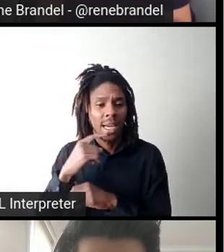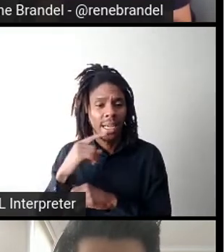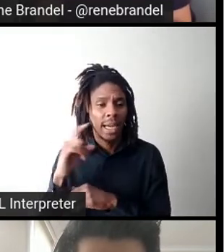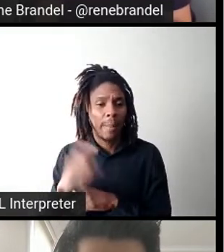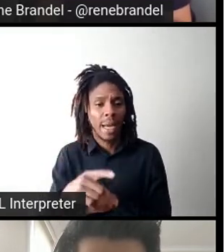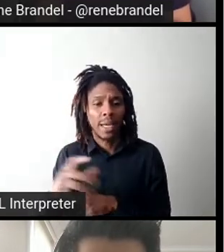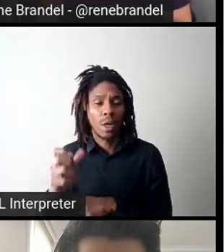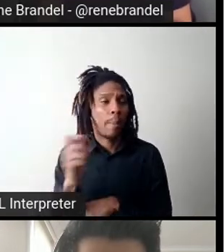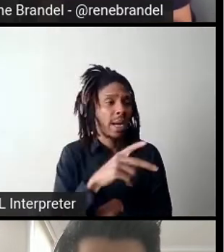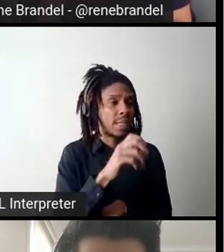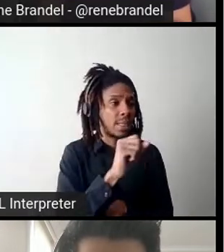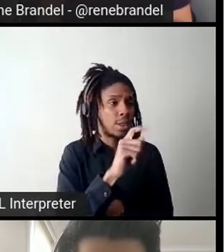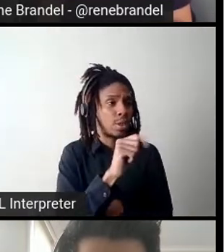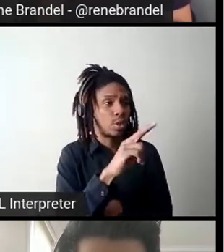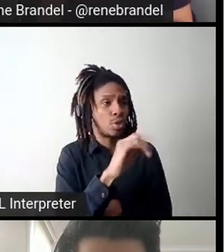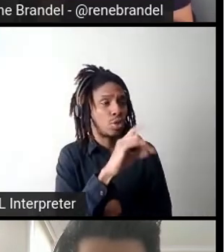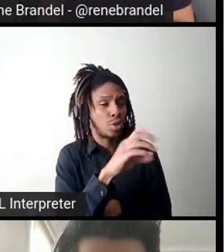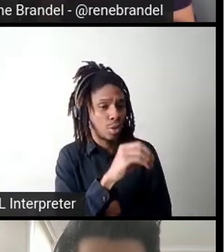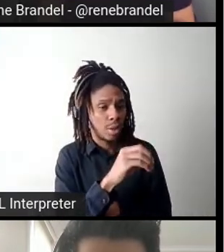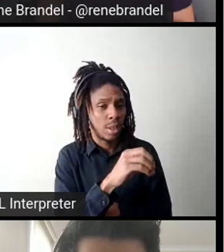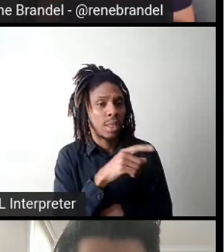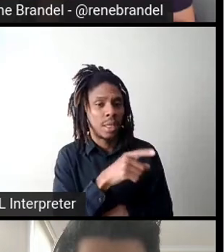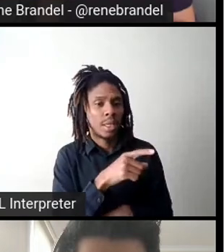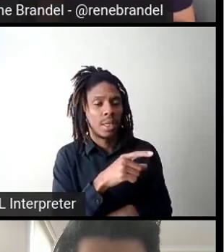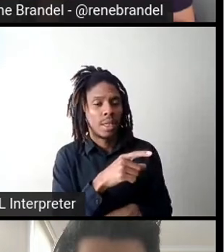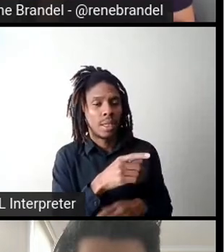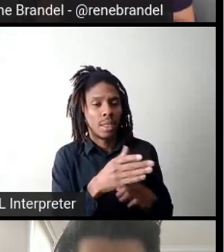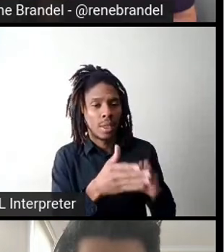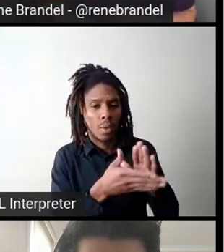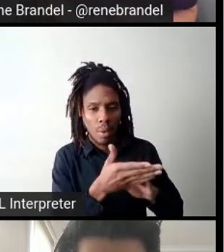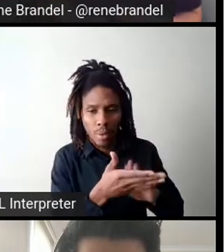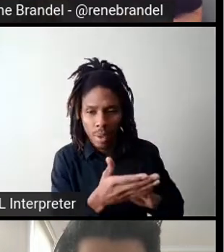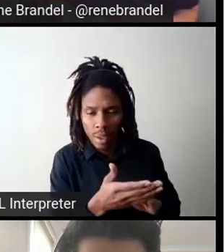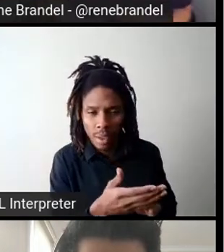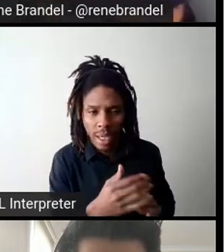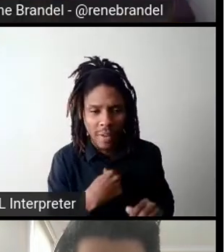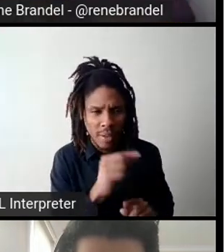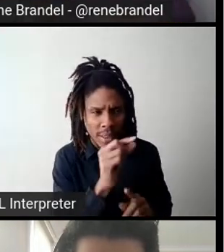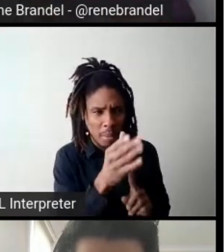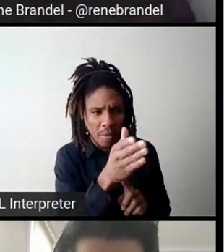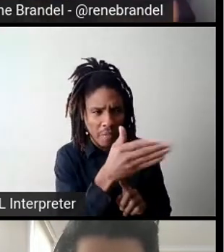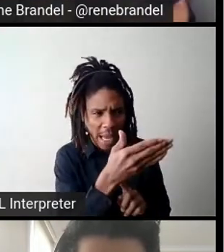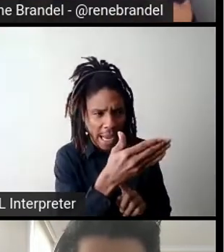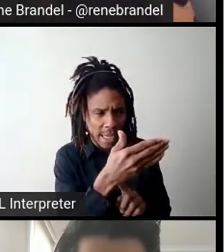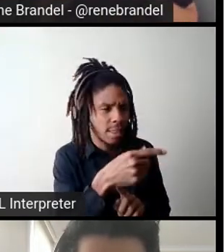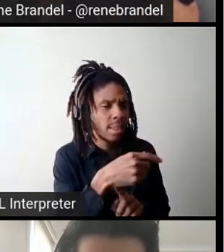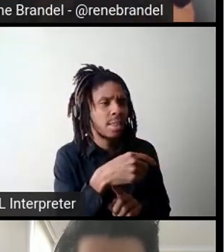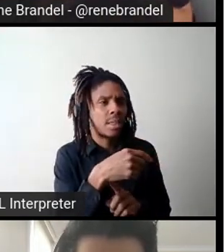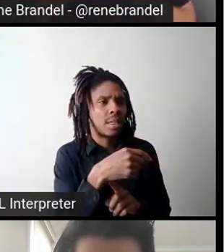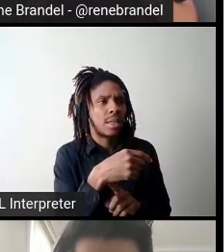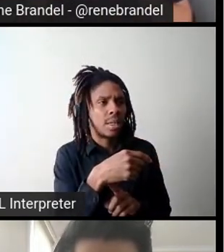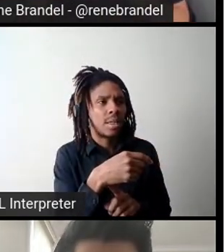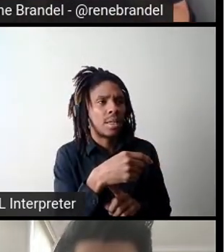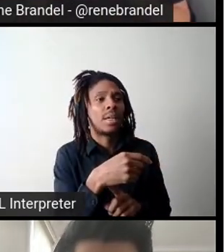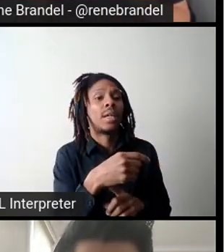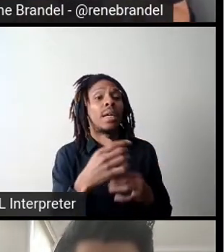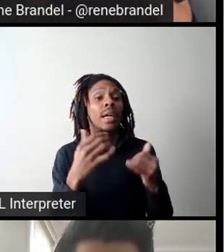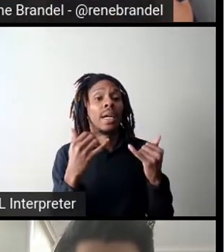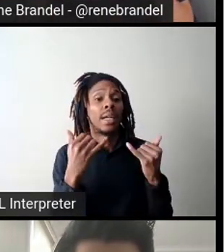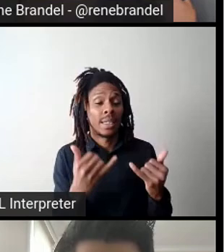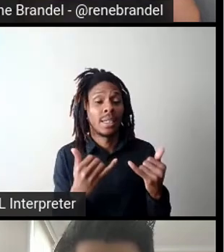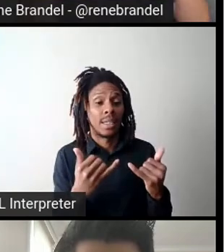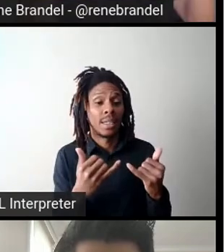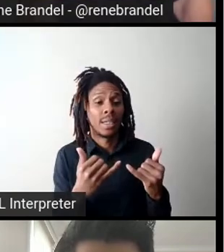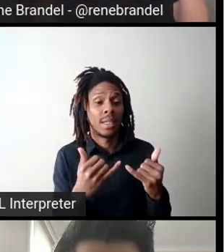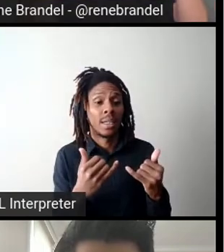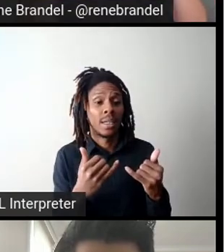Studio. Because I'm currently running a dev version, I'm going to add a little flag in here. It's now going to